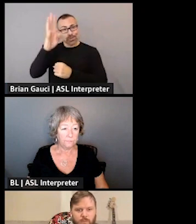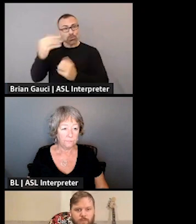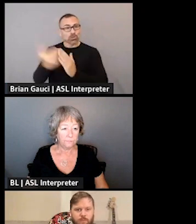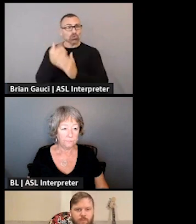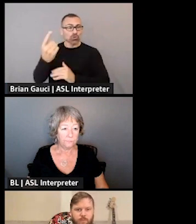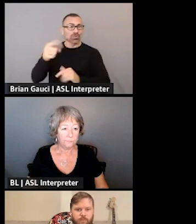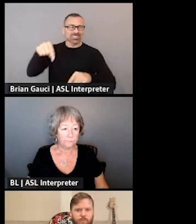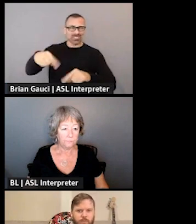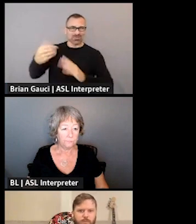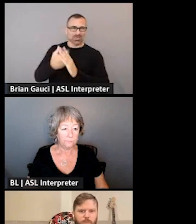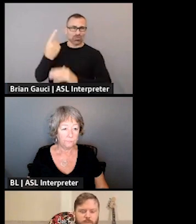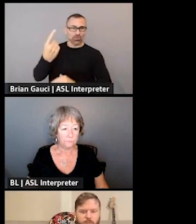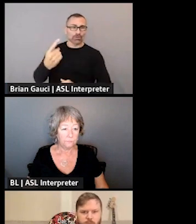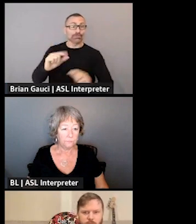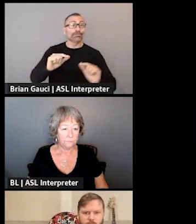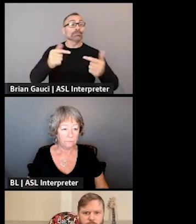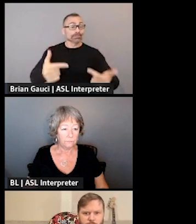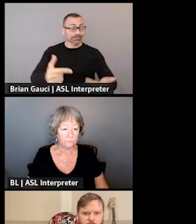do on air.